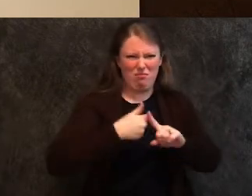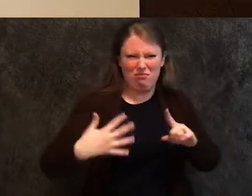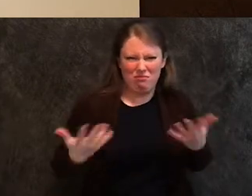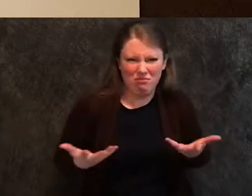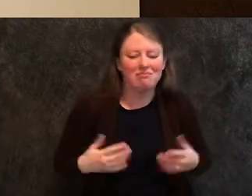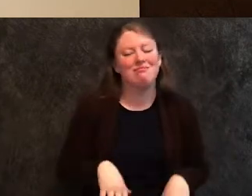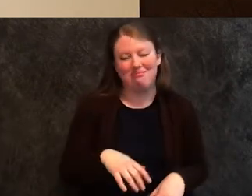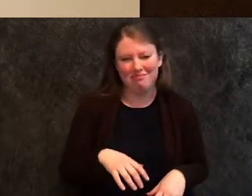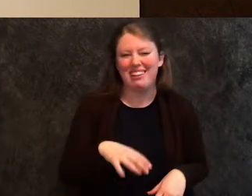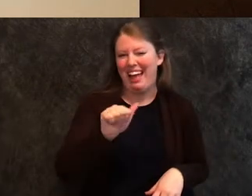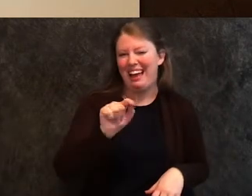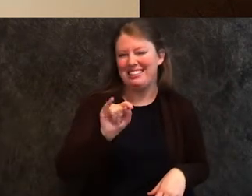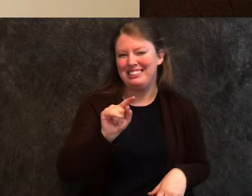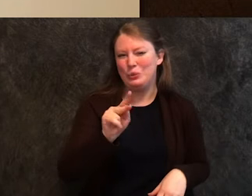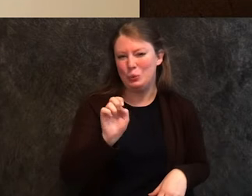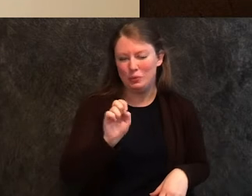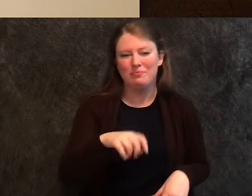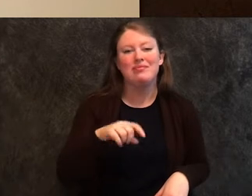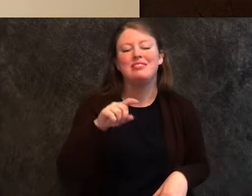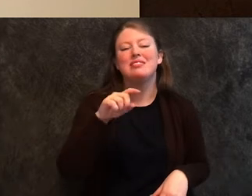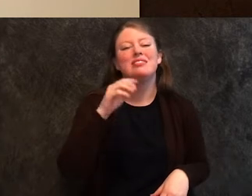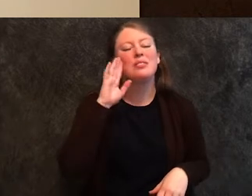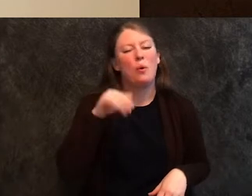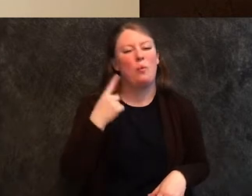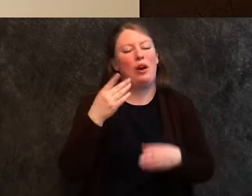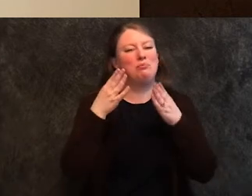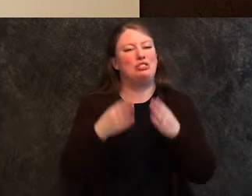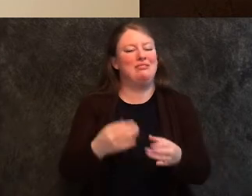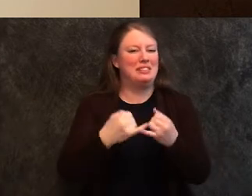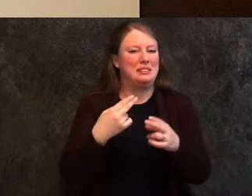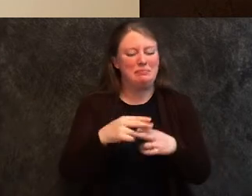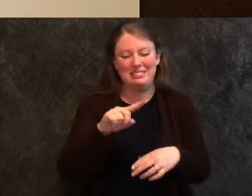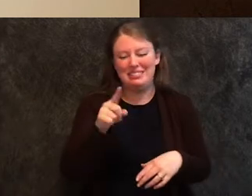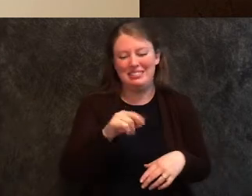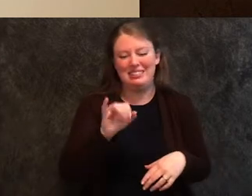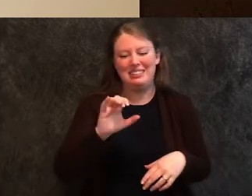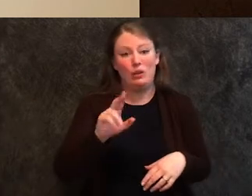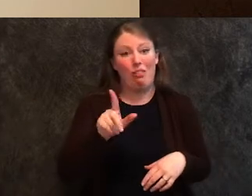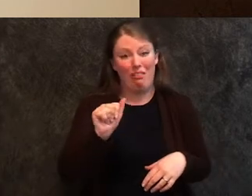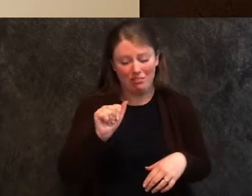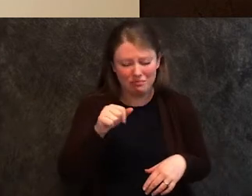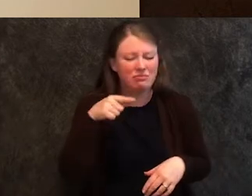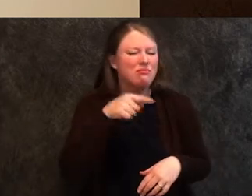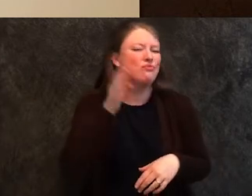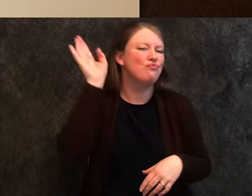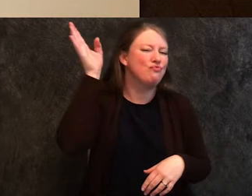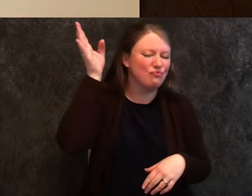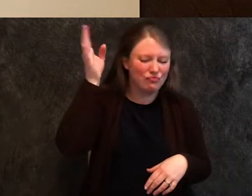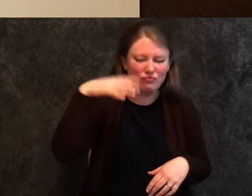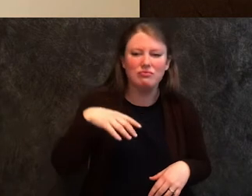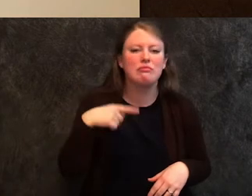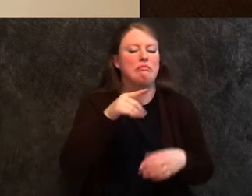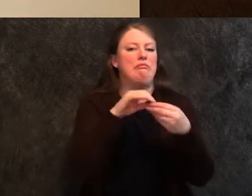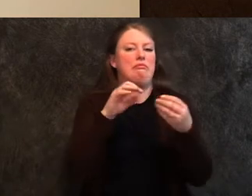Ziglar, and he is a motivational speaker, and I had this term written up on my study area. It was called, it's your attitude,